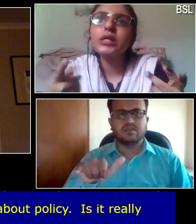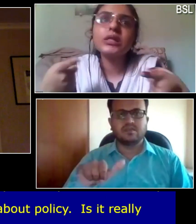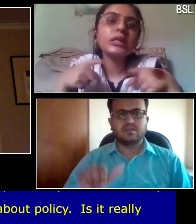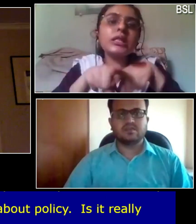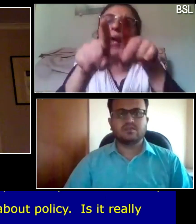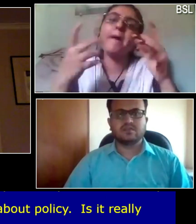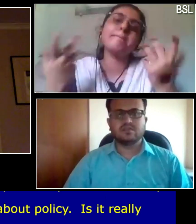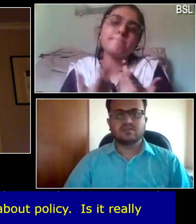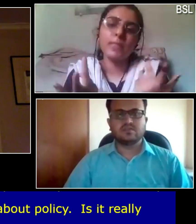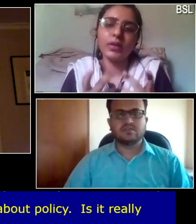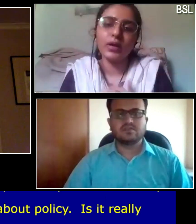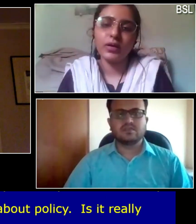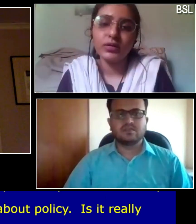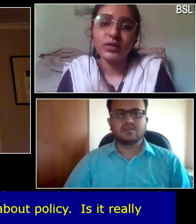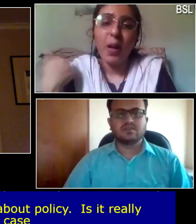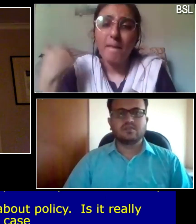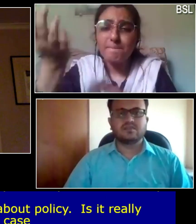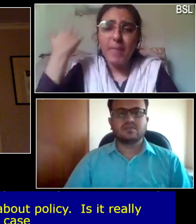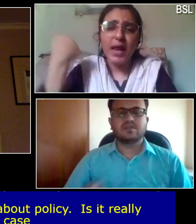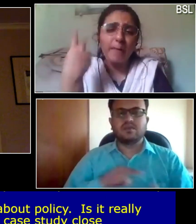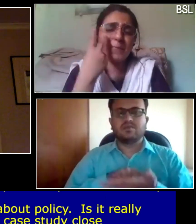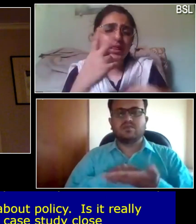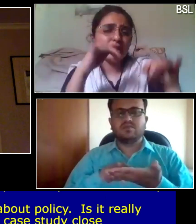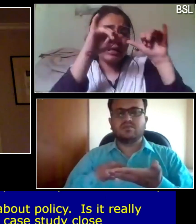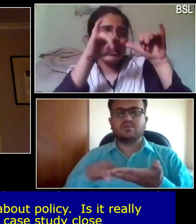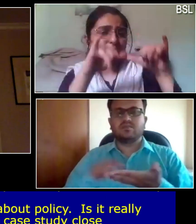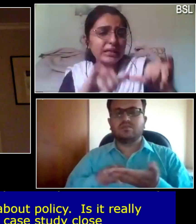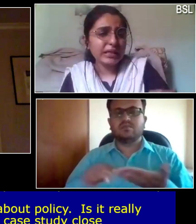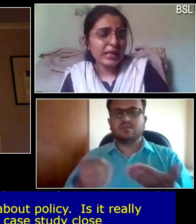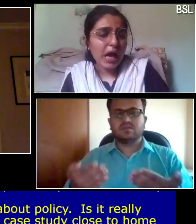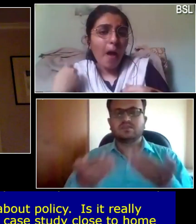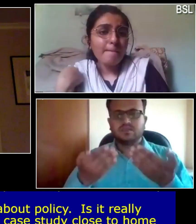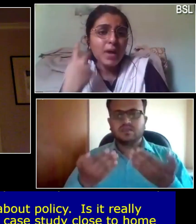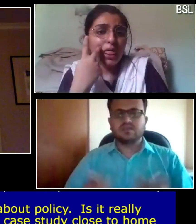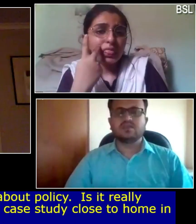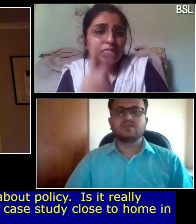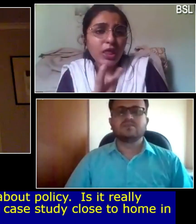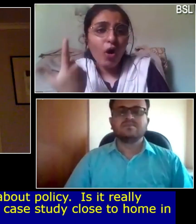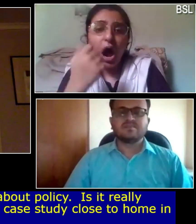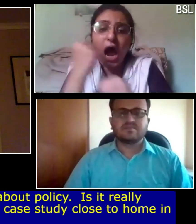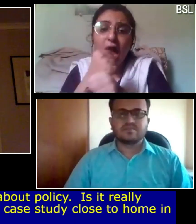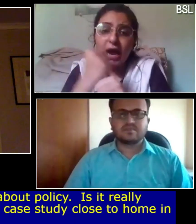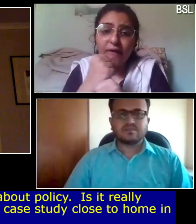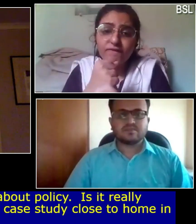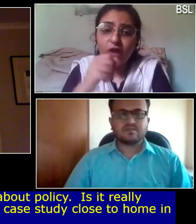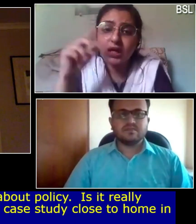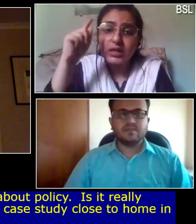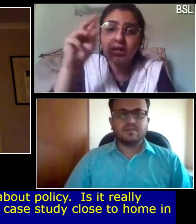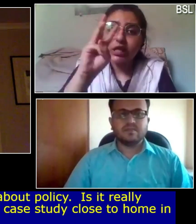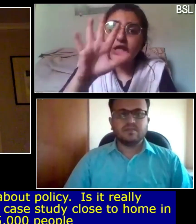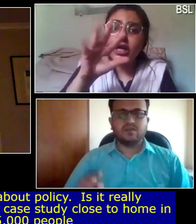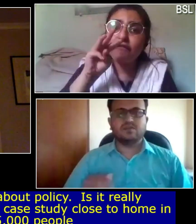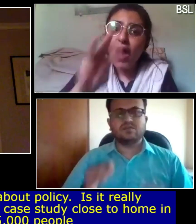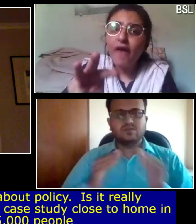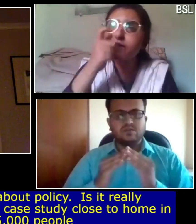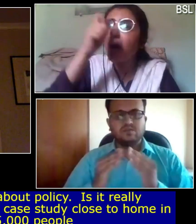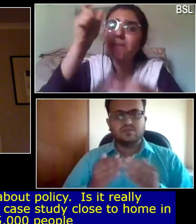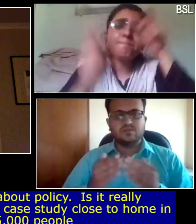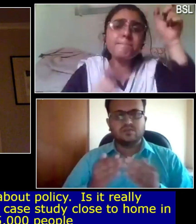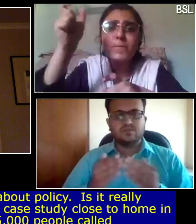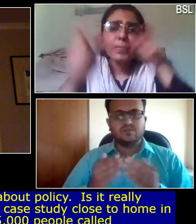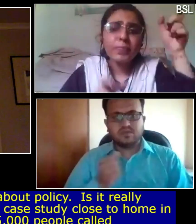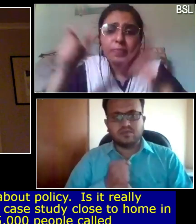a case study close to home in a small local government area of 35,000 people called Byron